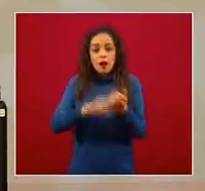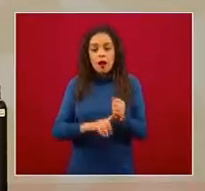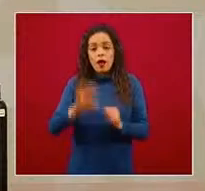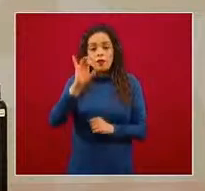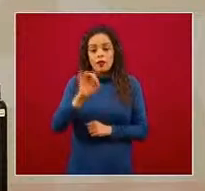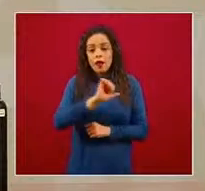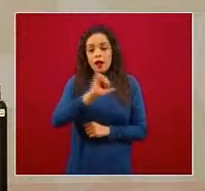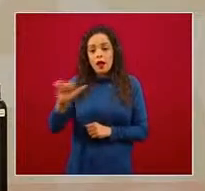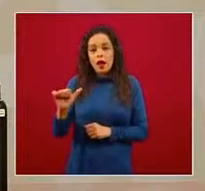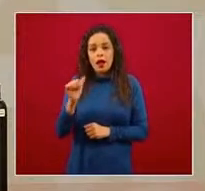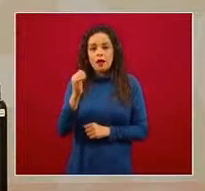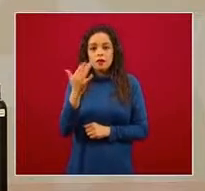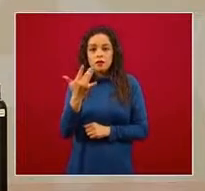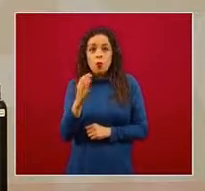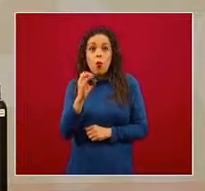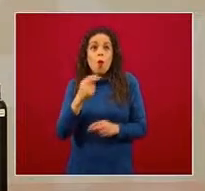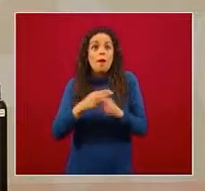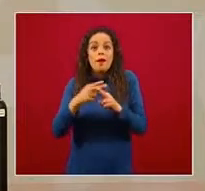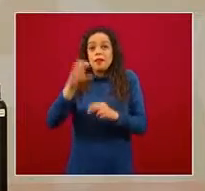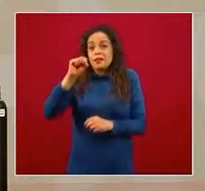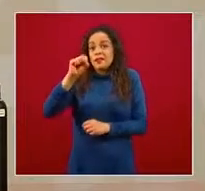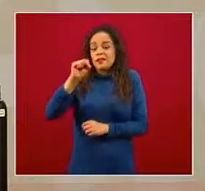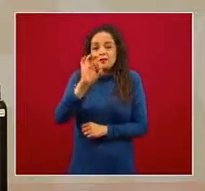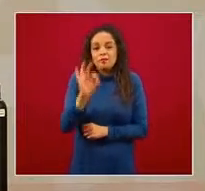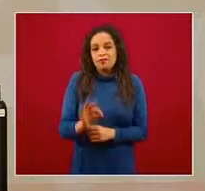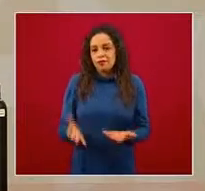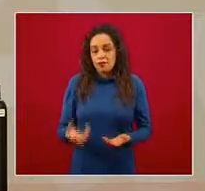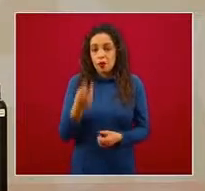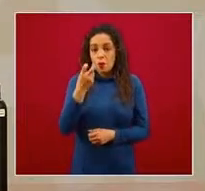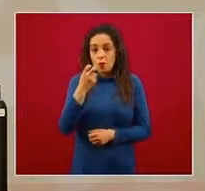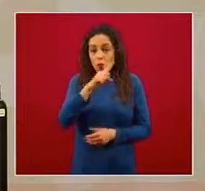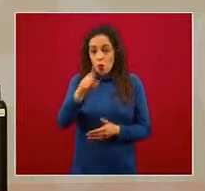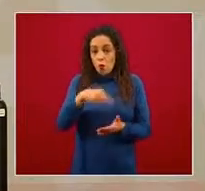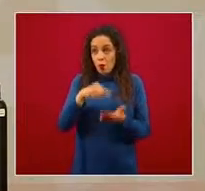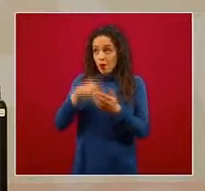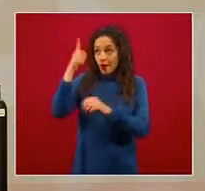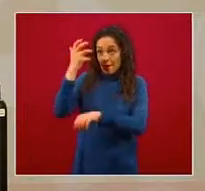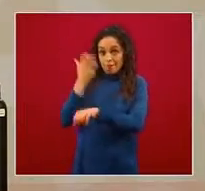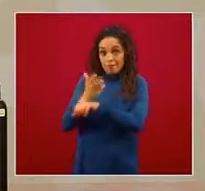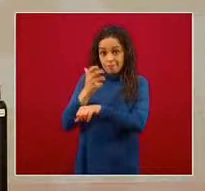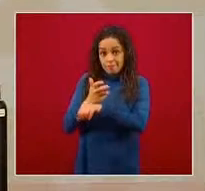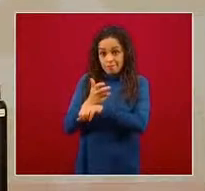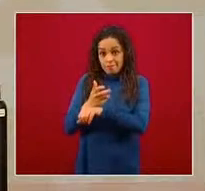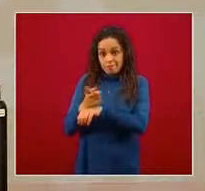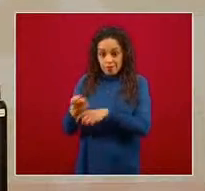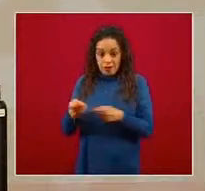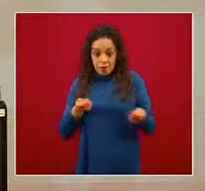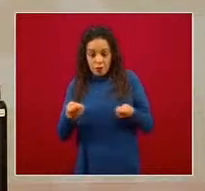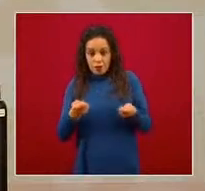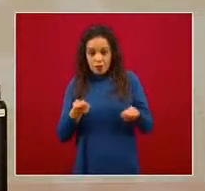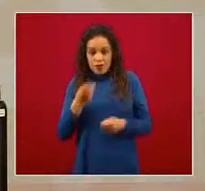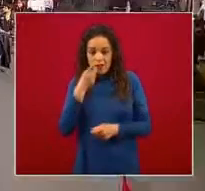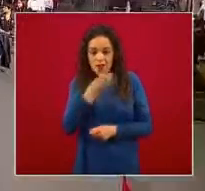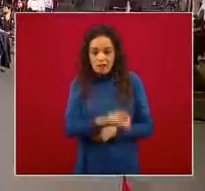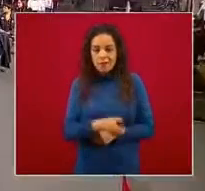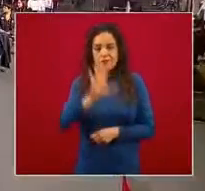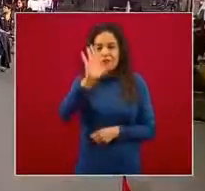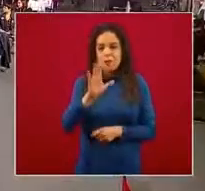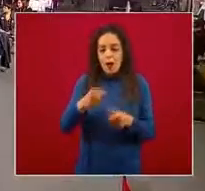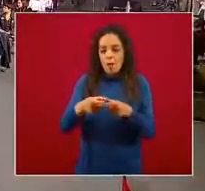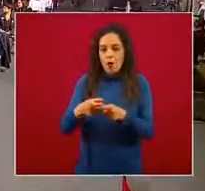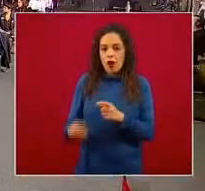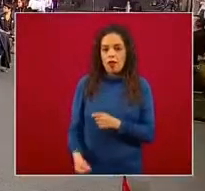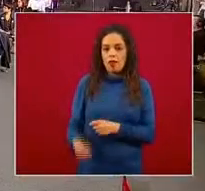50, maximum 60%. And that's why the US health controls say that it's like tossing a coin.